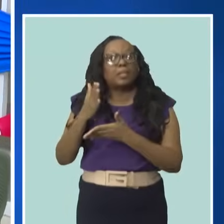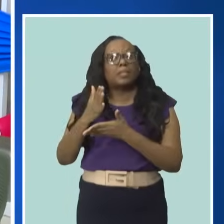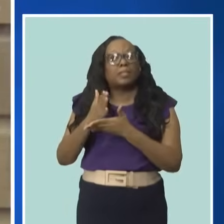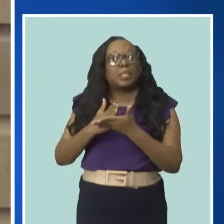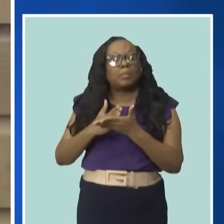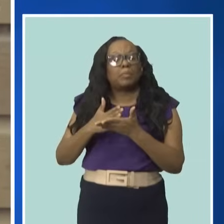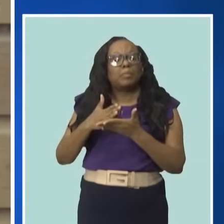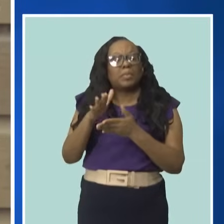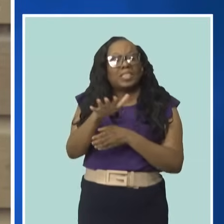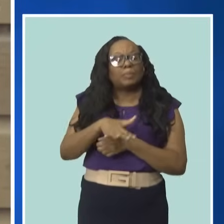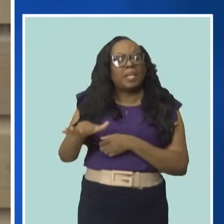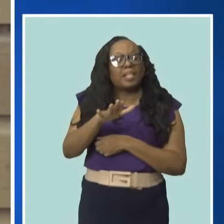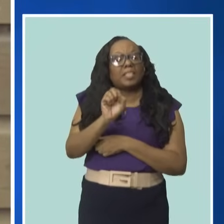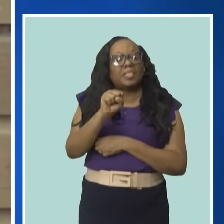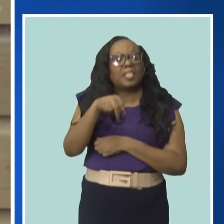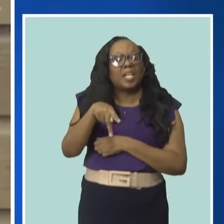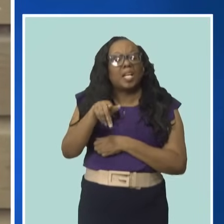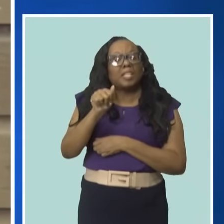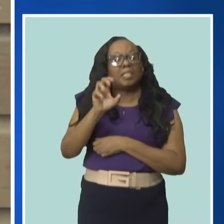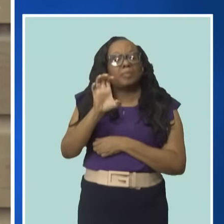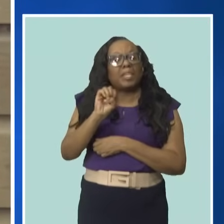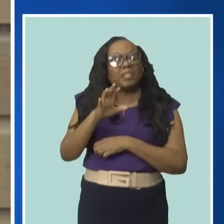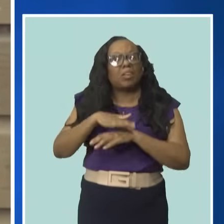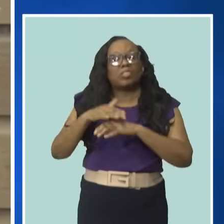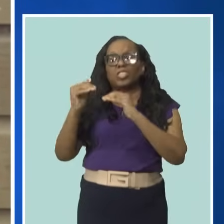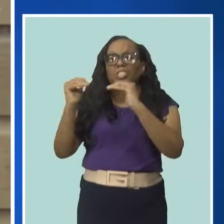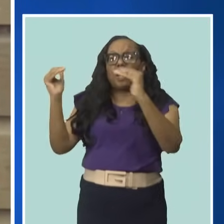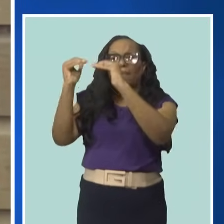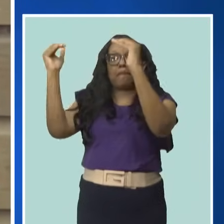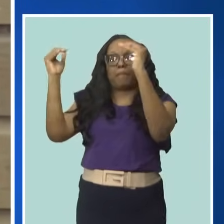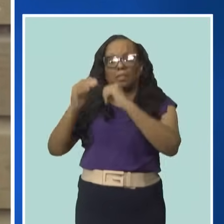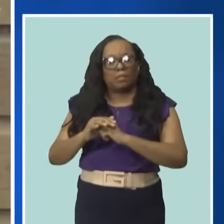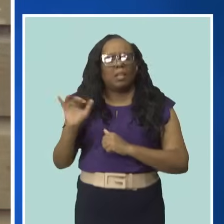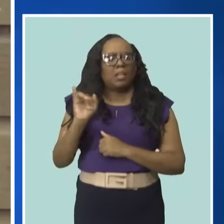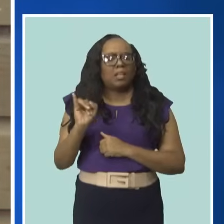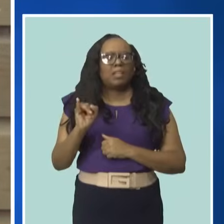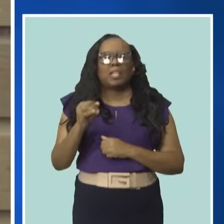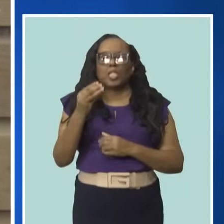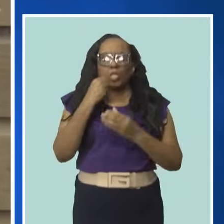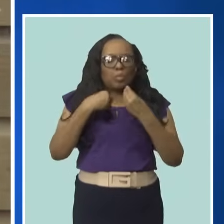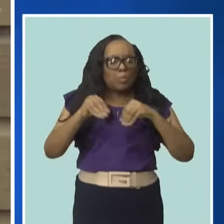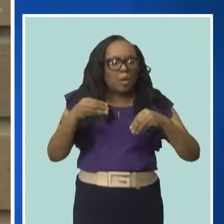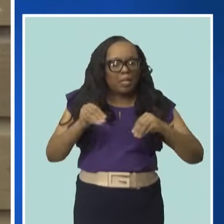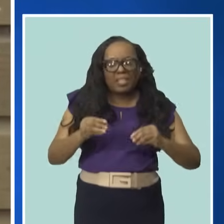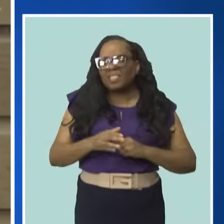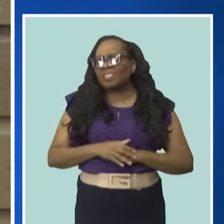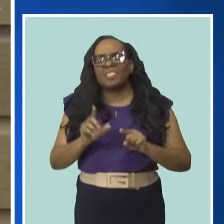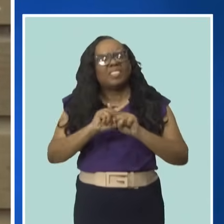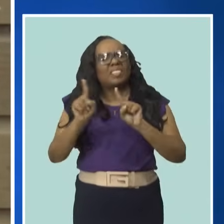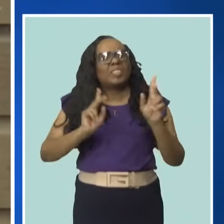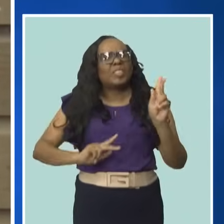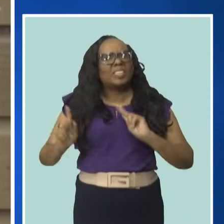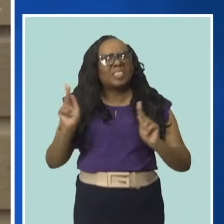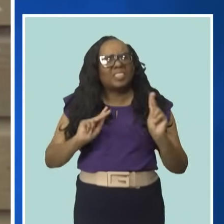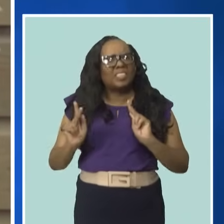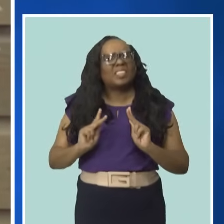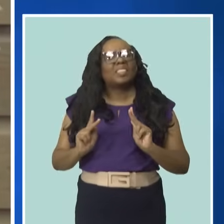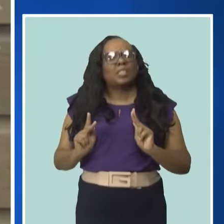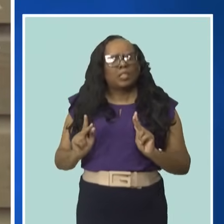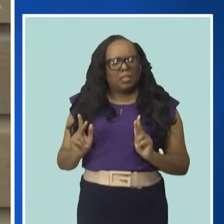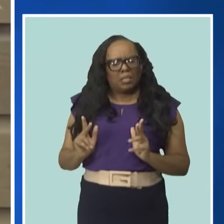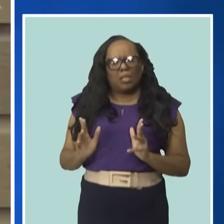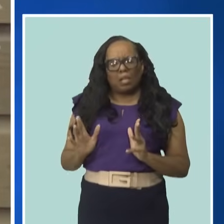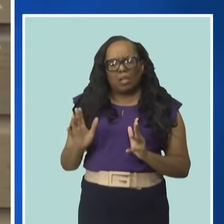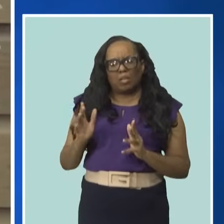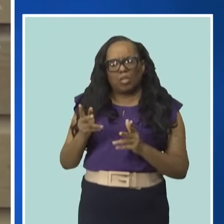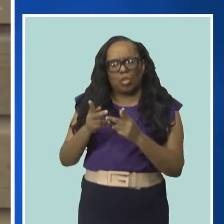shelves. Fixed spaces like these, supermarket shelves, retail shelves, they are a place for global business, but they are